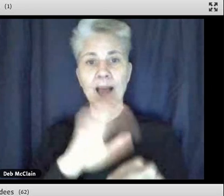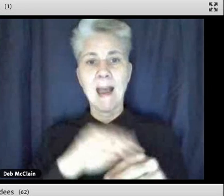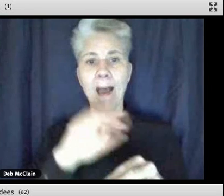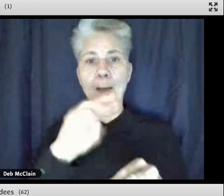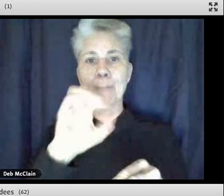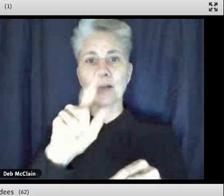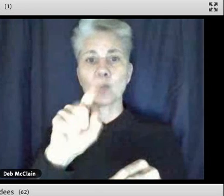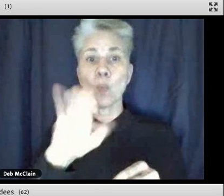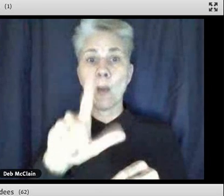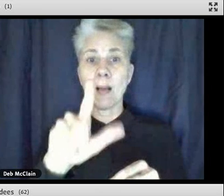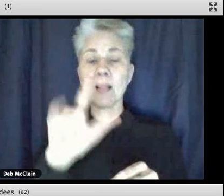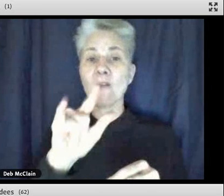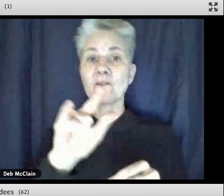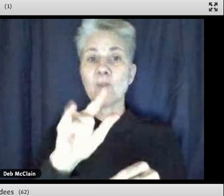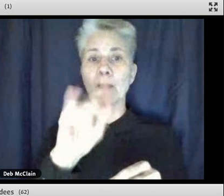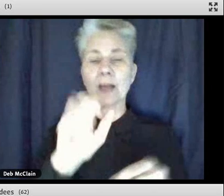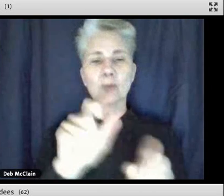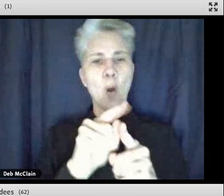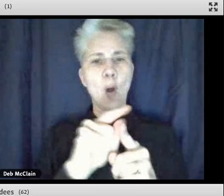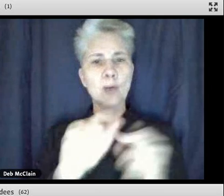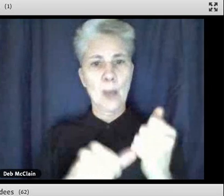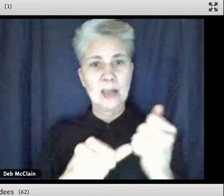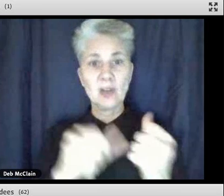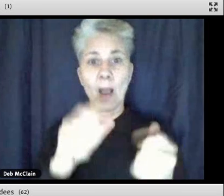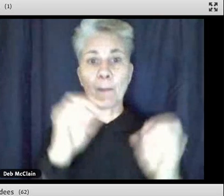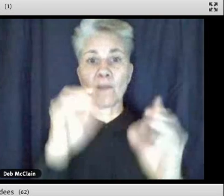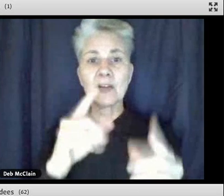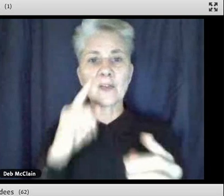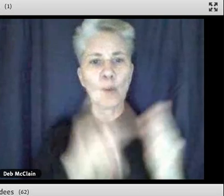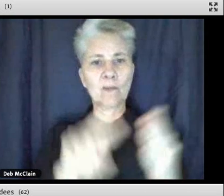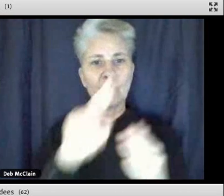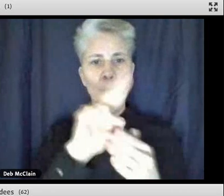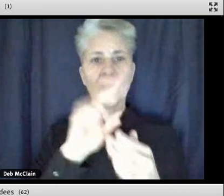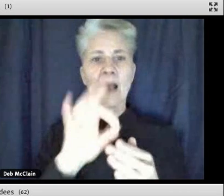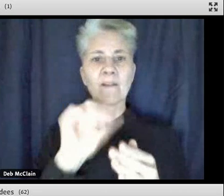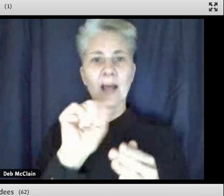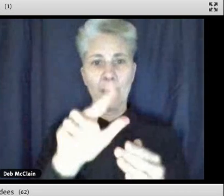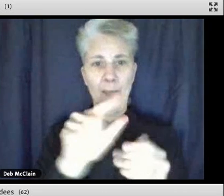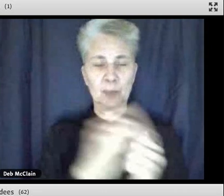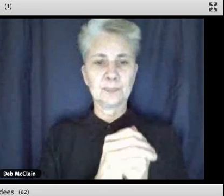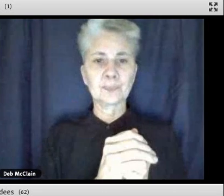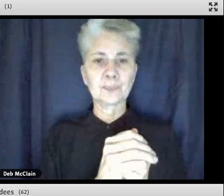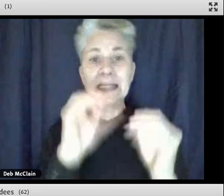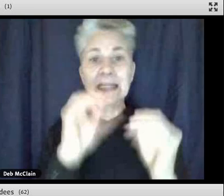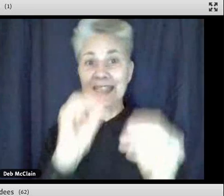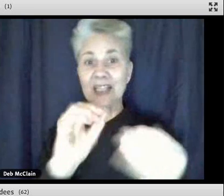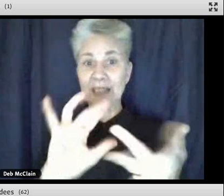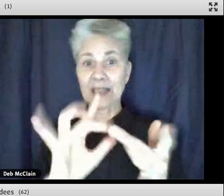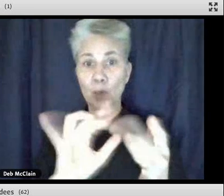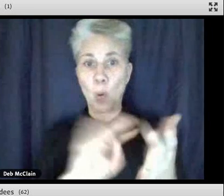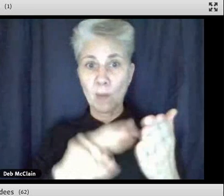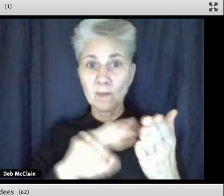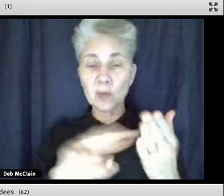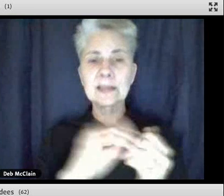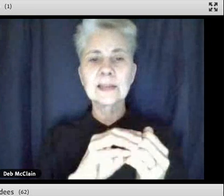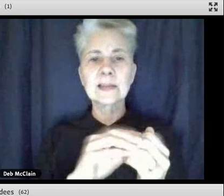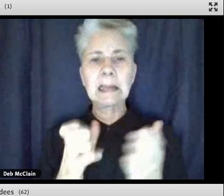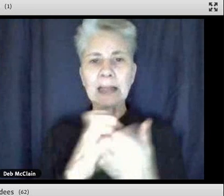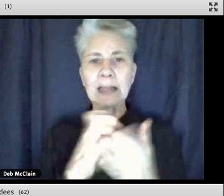Air Force Base. She is also an adjunct professor for the University of Alabama and teaches digital reference,